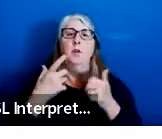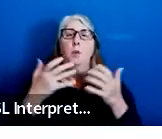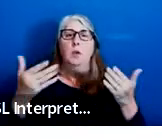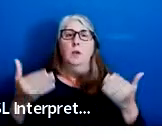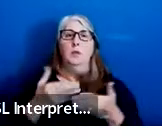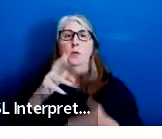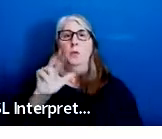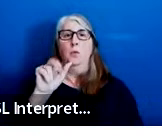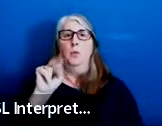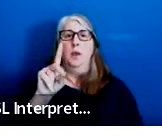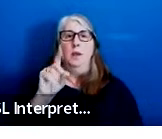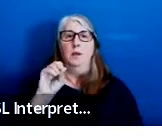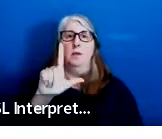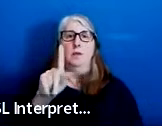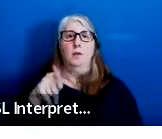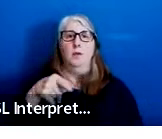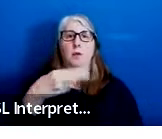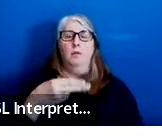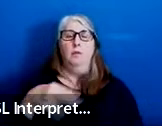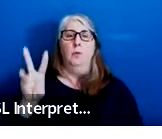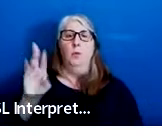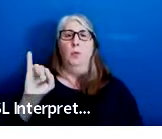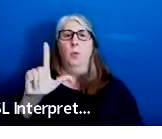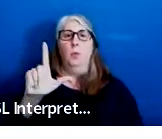Randolph Wilson.